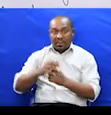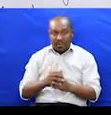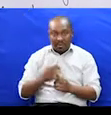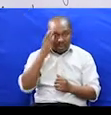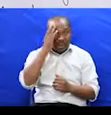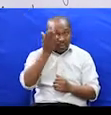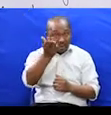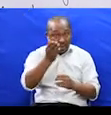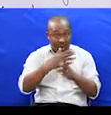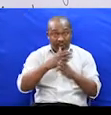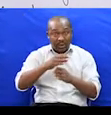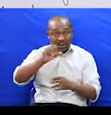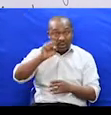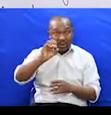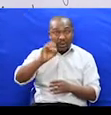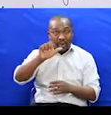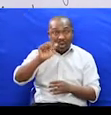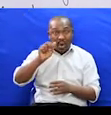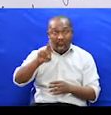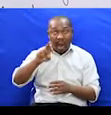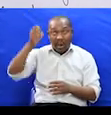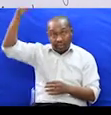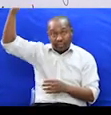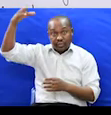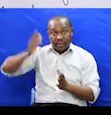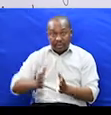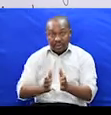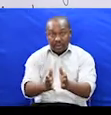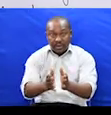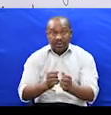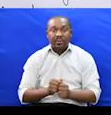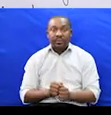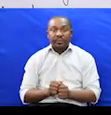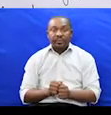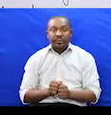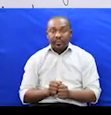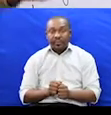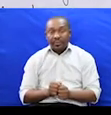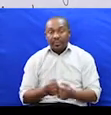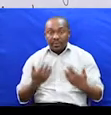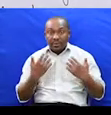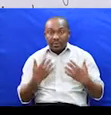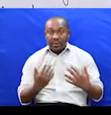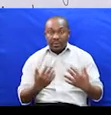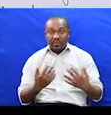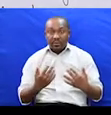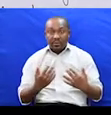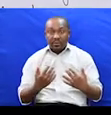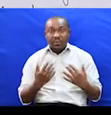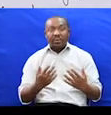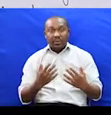system. That is nice. So take that an assumption of solar system to the what?